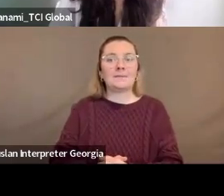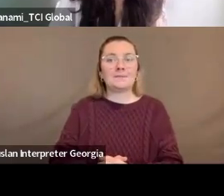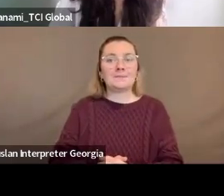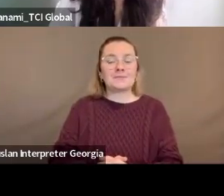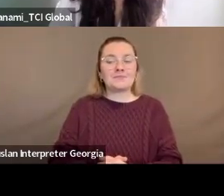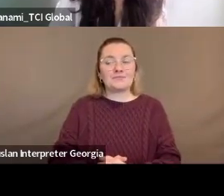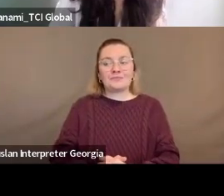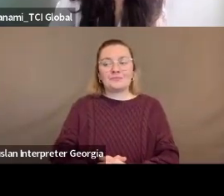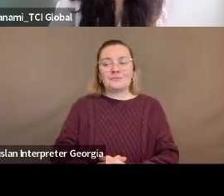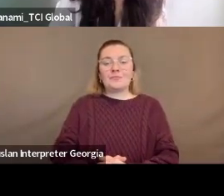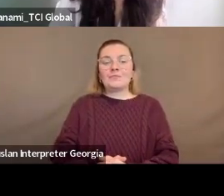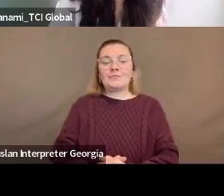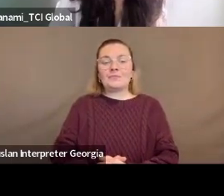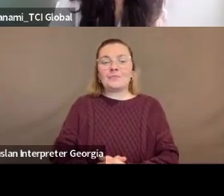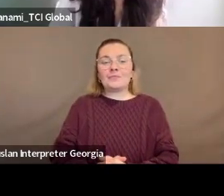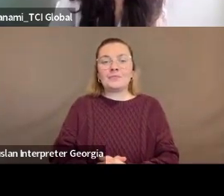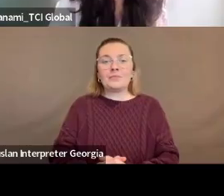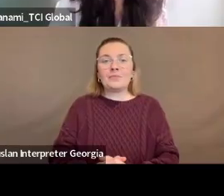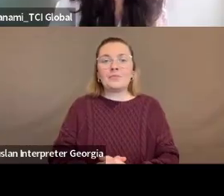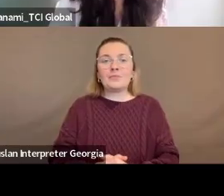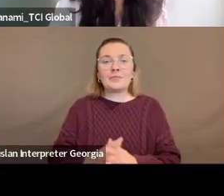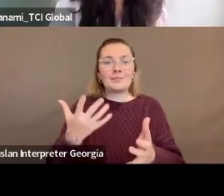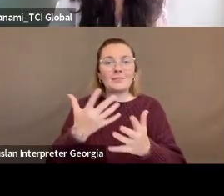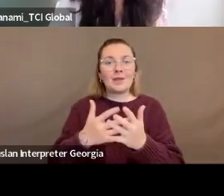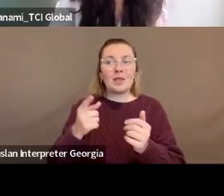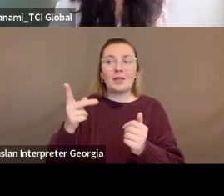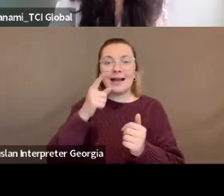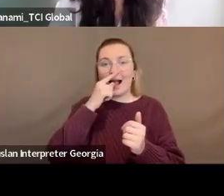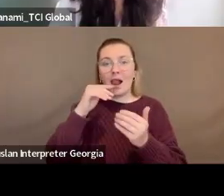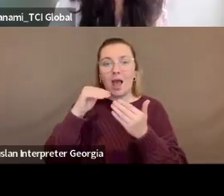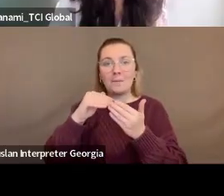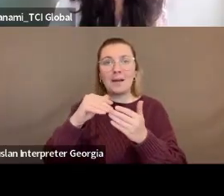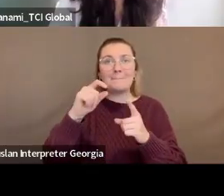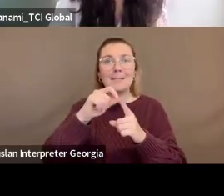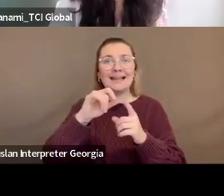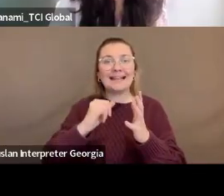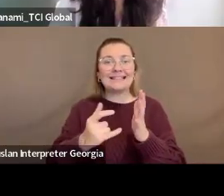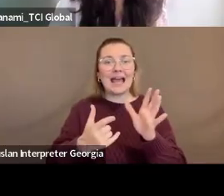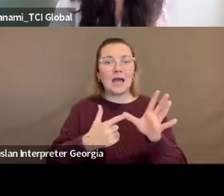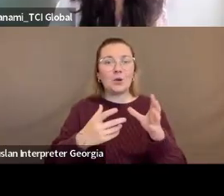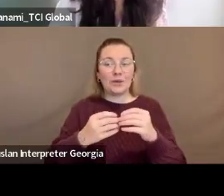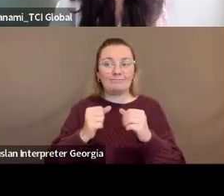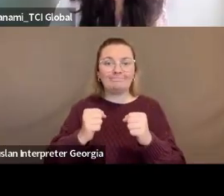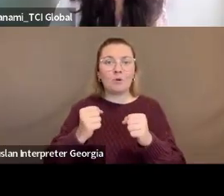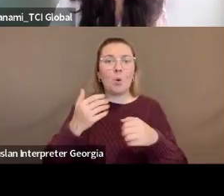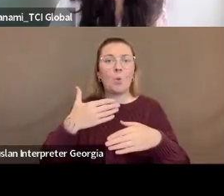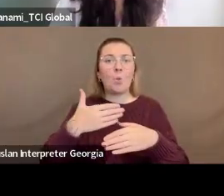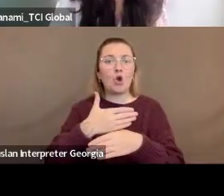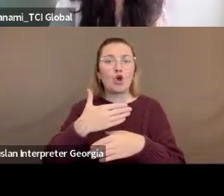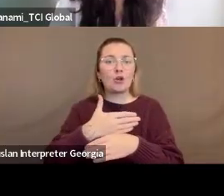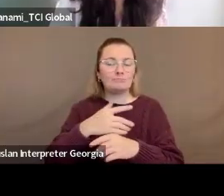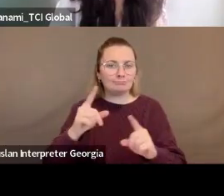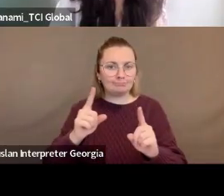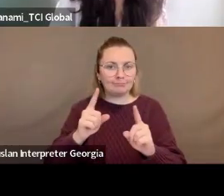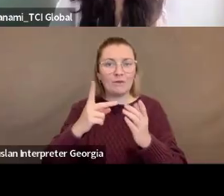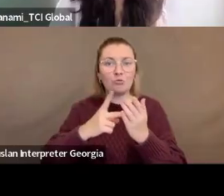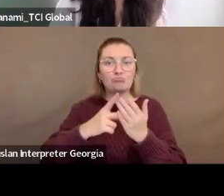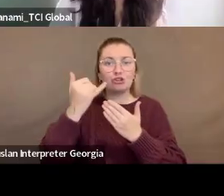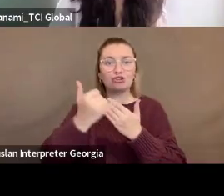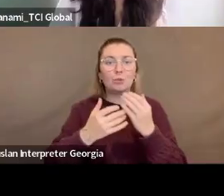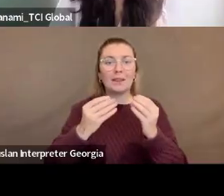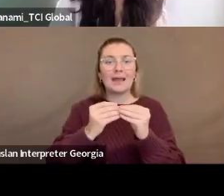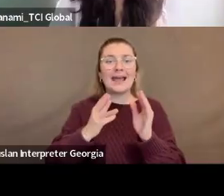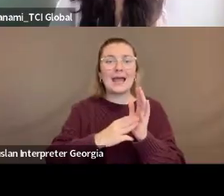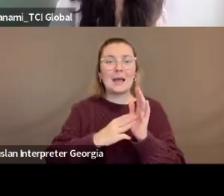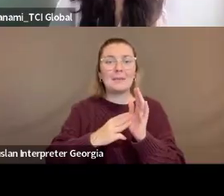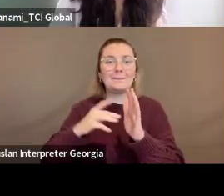how they can help PSA with this work is we had a project with MMT. When they